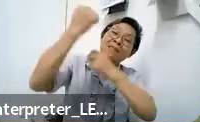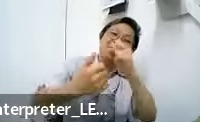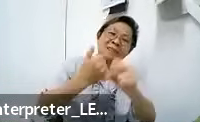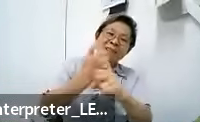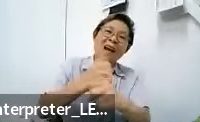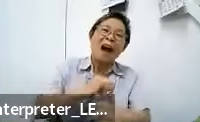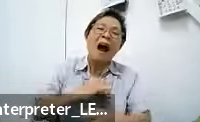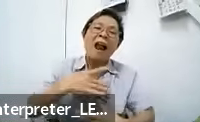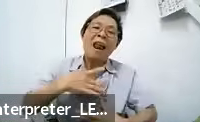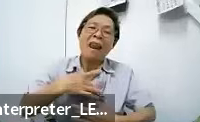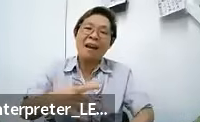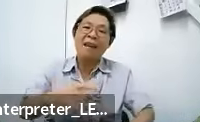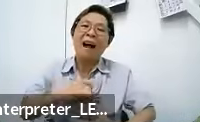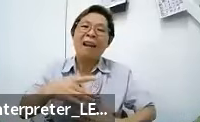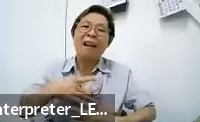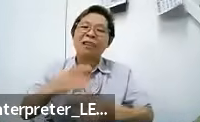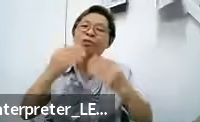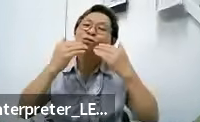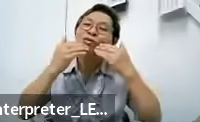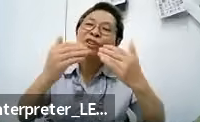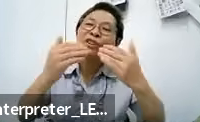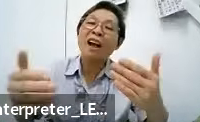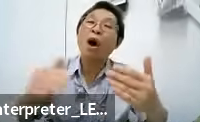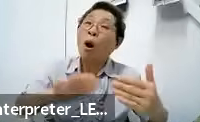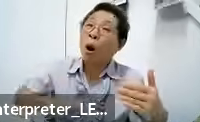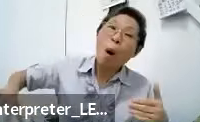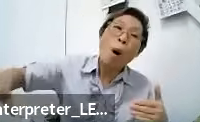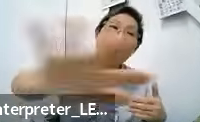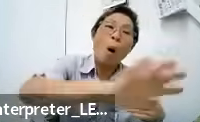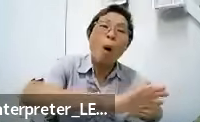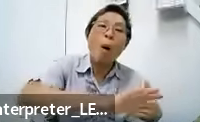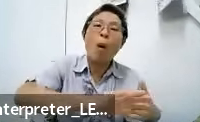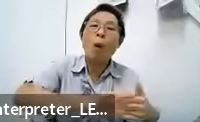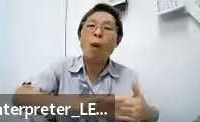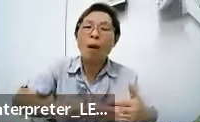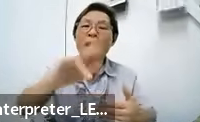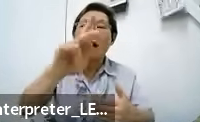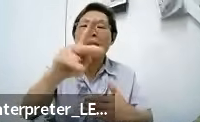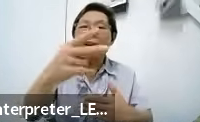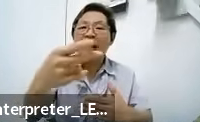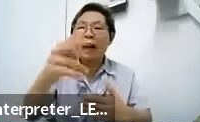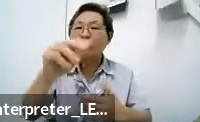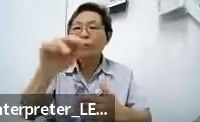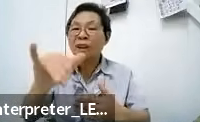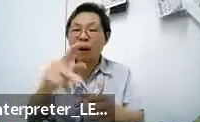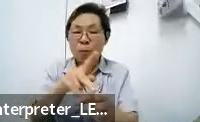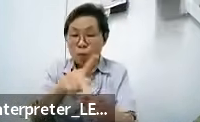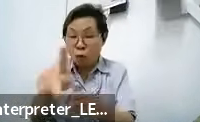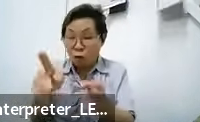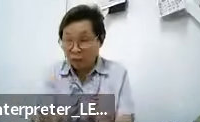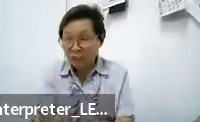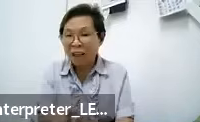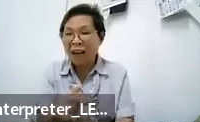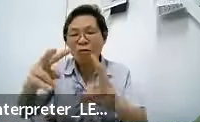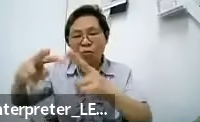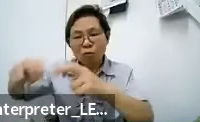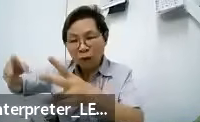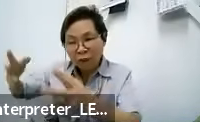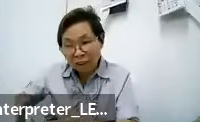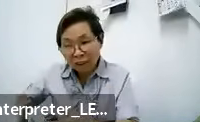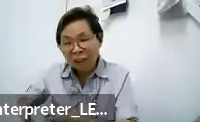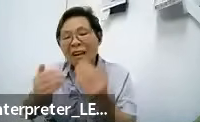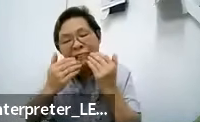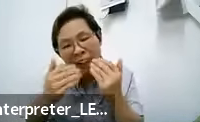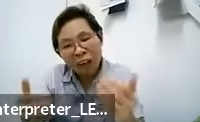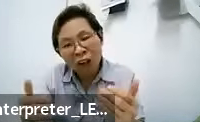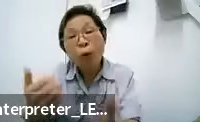also like to thank all our Kamdi professional instructors and our researchers who have helped us